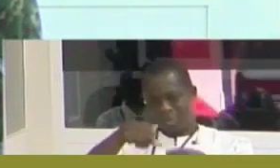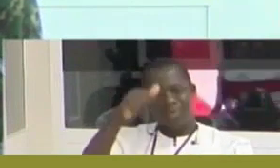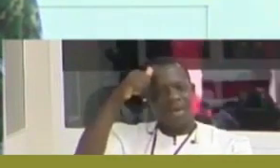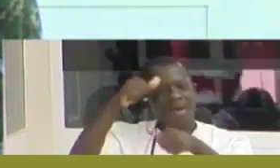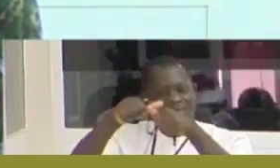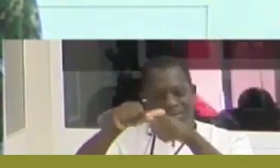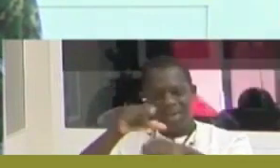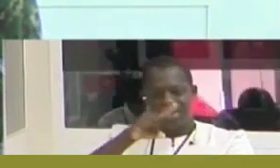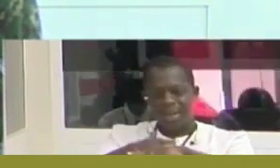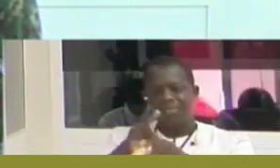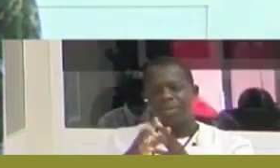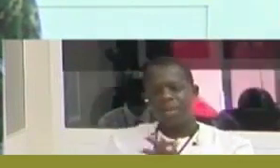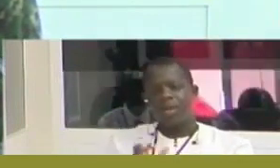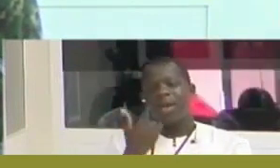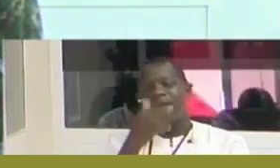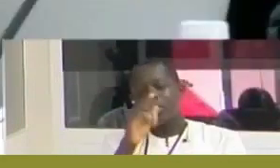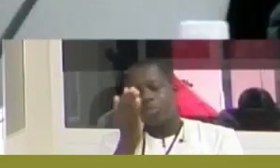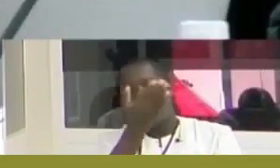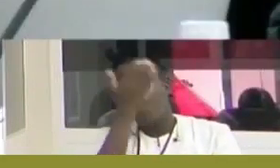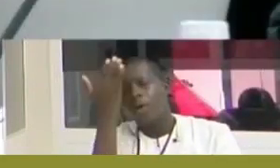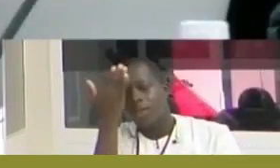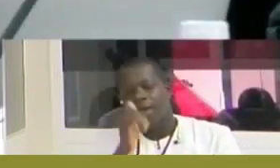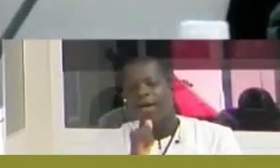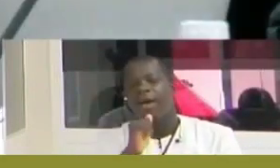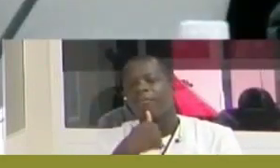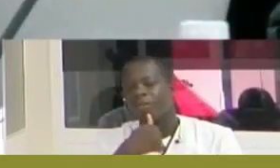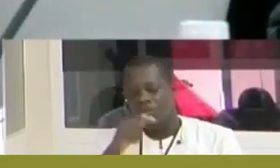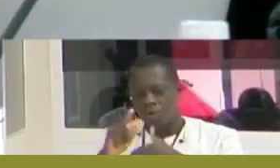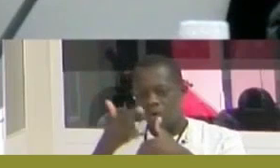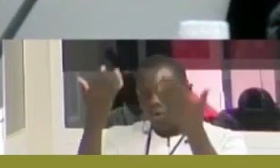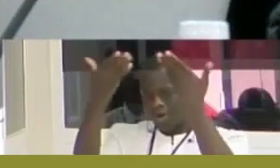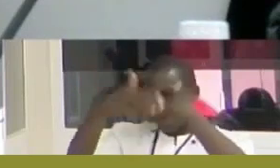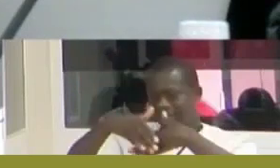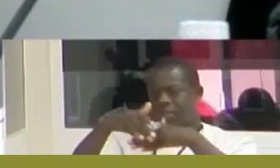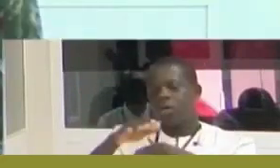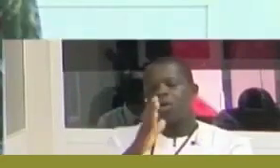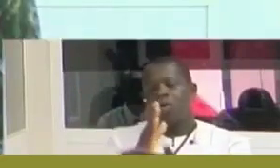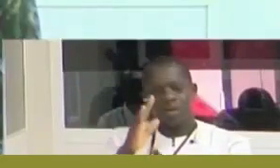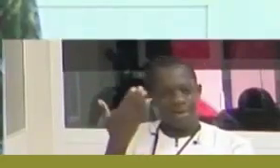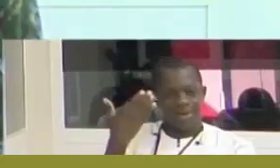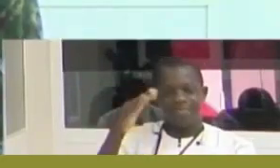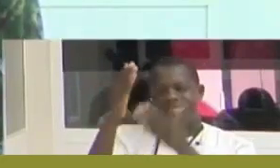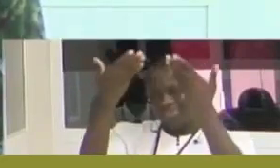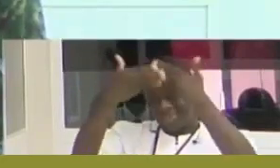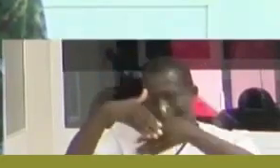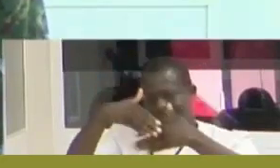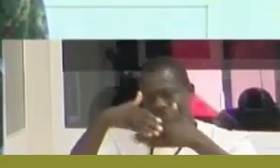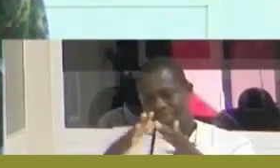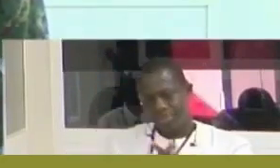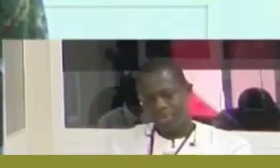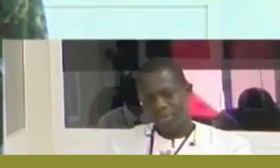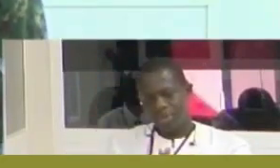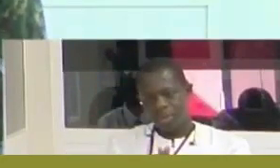Honestly, I cannot recall the time. Afternoon or night? It was in the night. Mën ndax suba la becc ndax ngon. Ndax